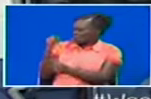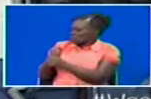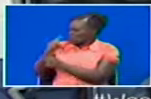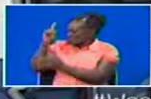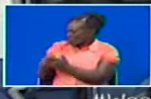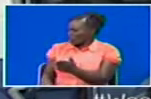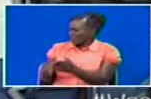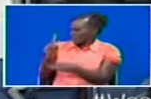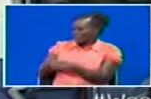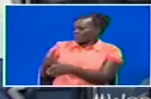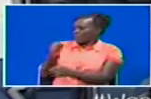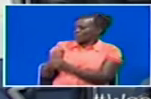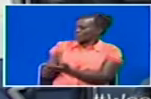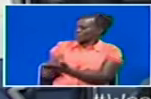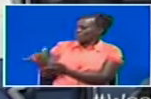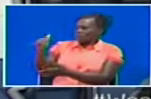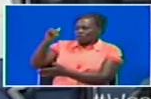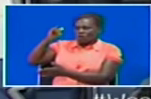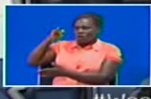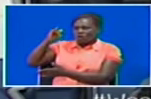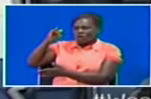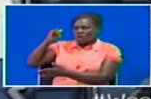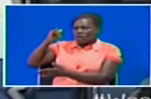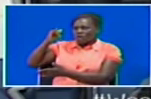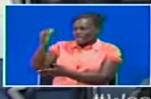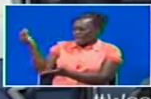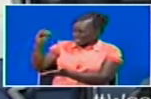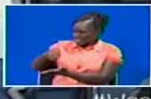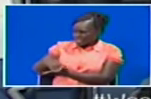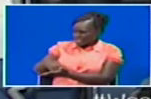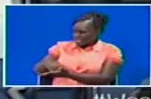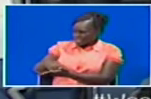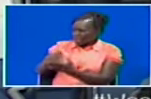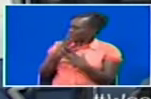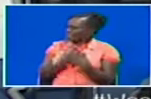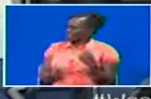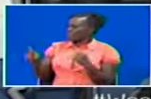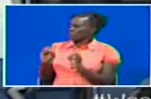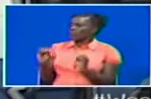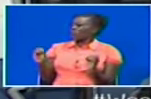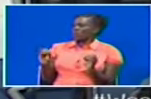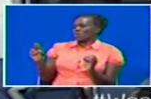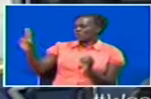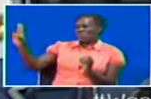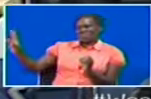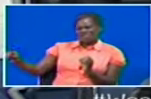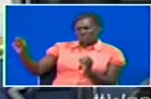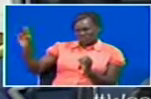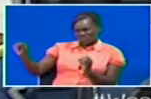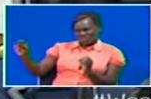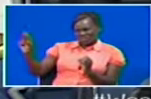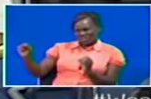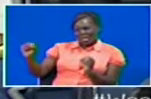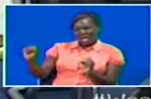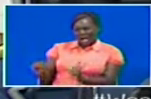this time round to ensure that that phone call, if it comes again, doesn't break you? No, it doesn't